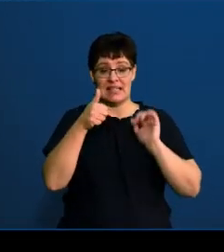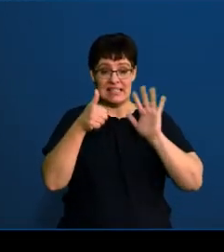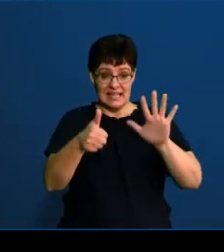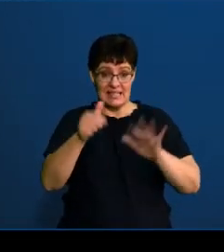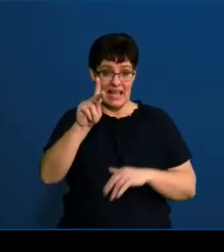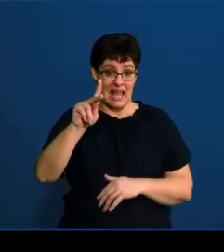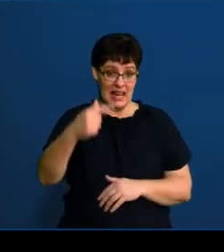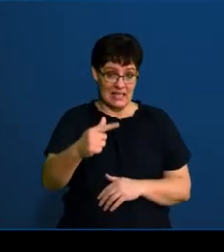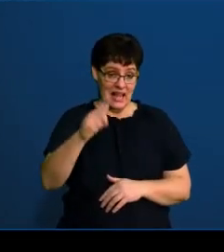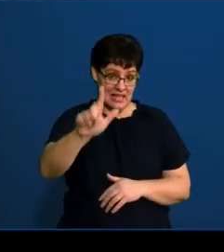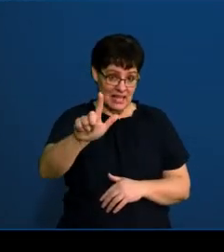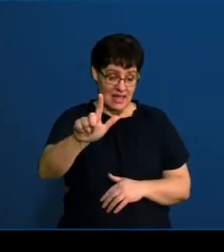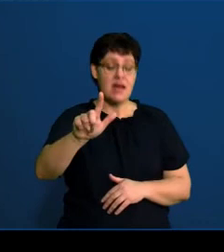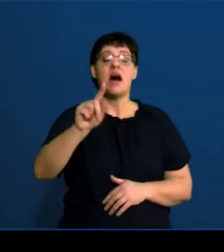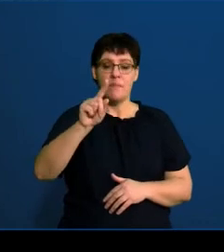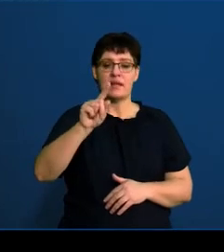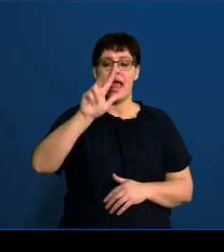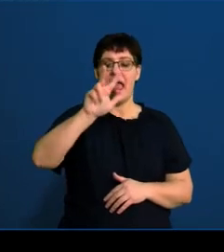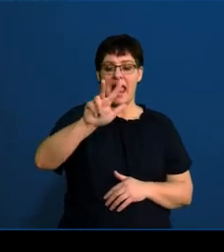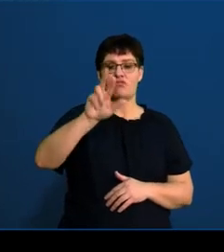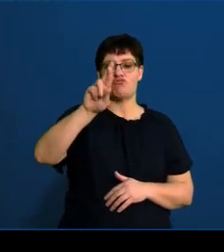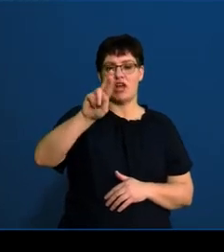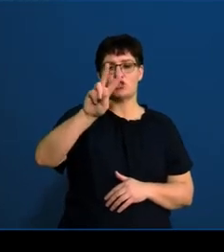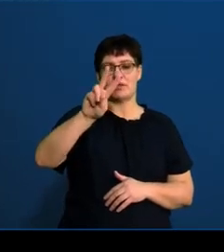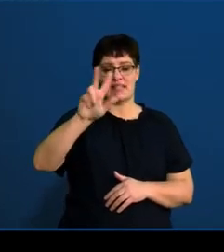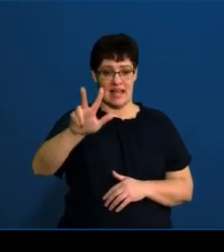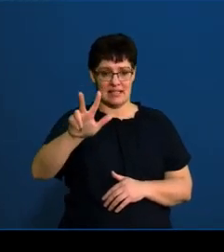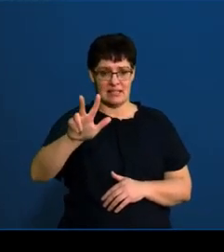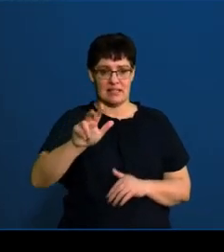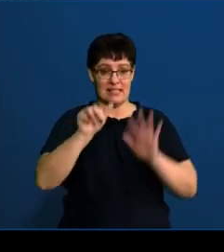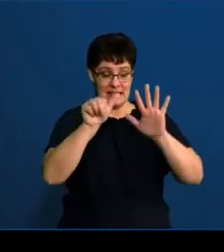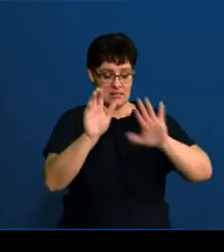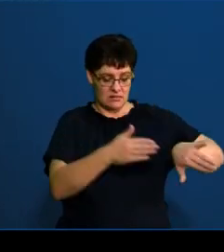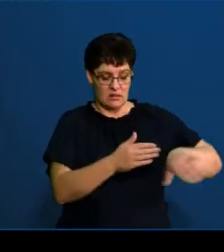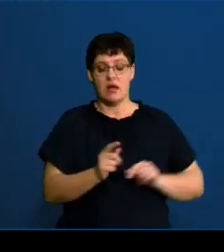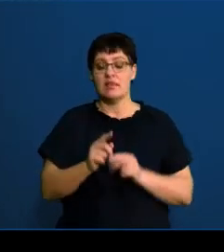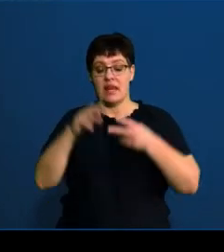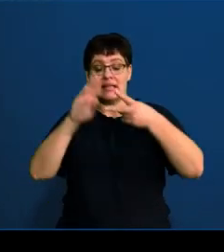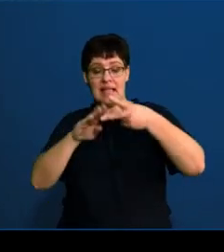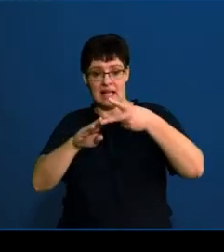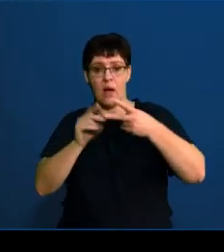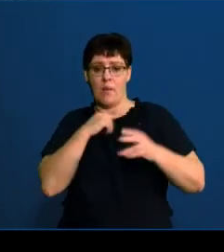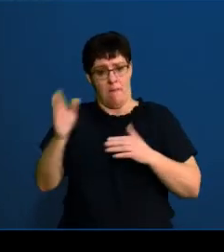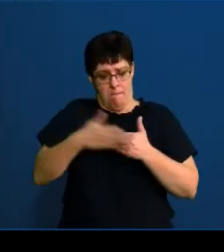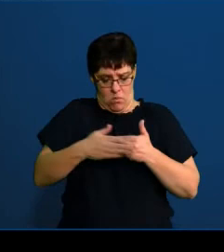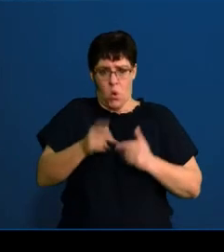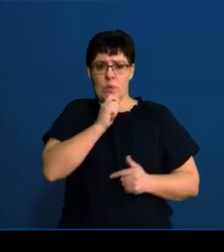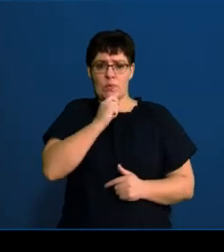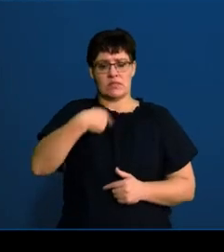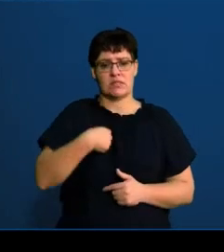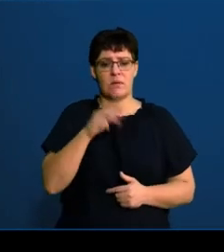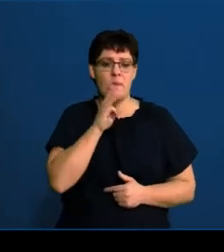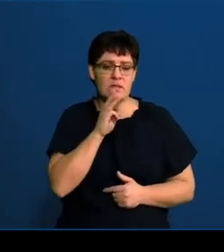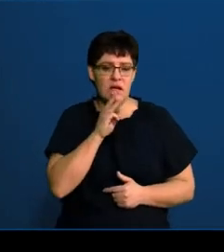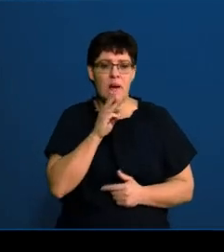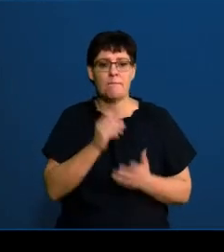certain amount, which is R8.28. Then for the next lot, so somebody who uses more water would actually